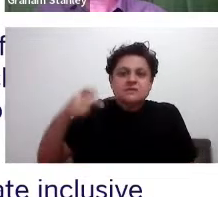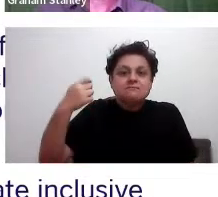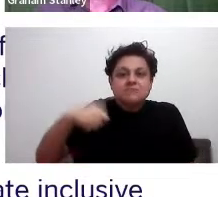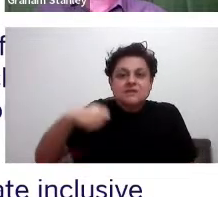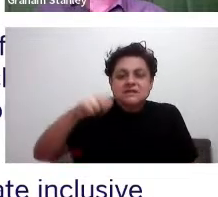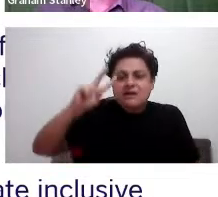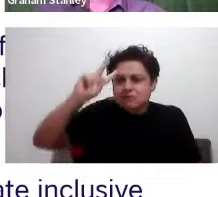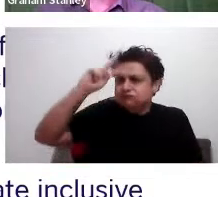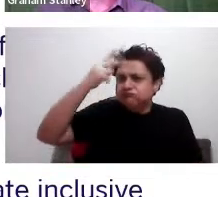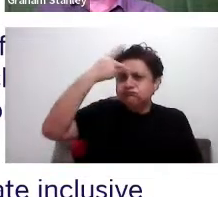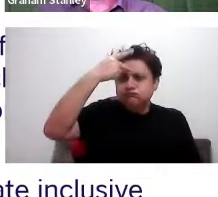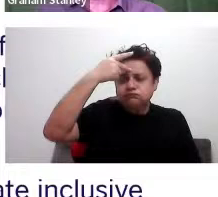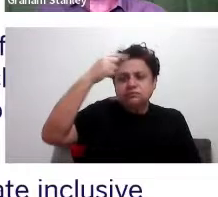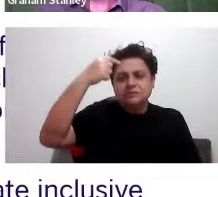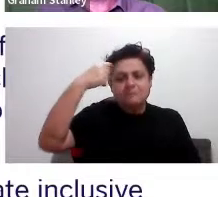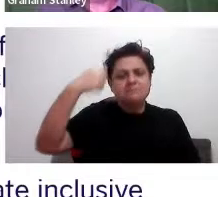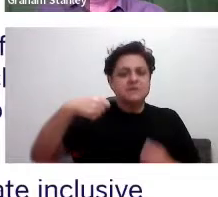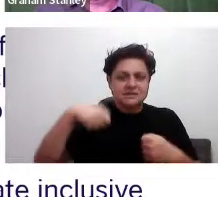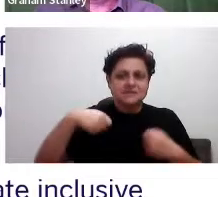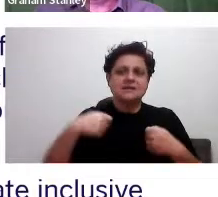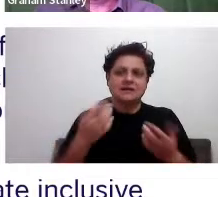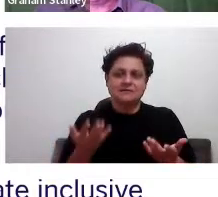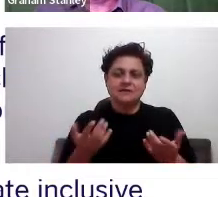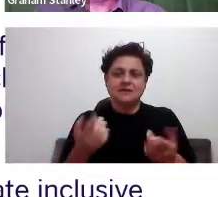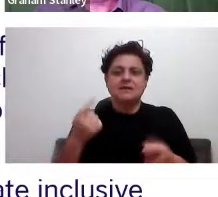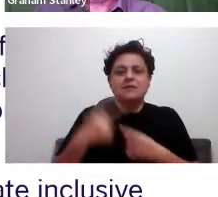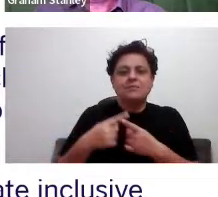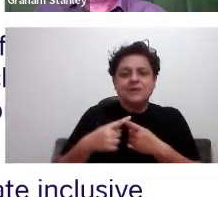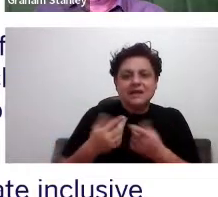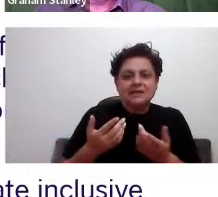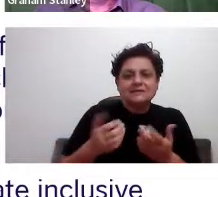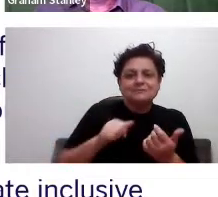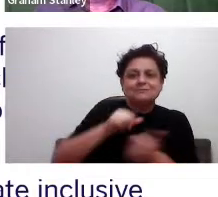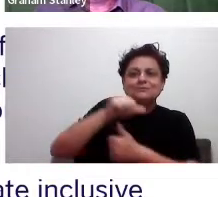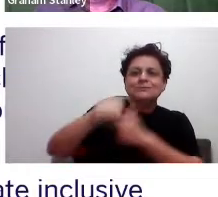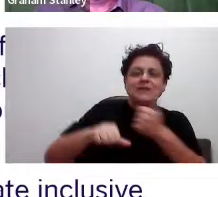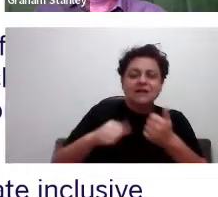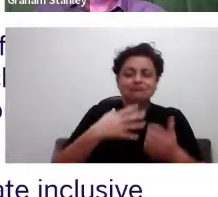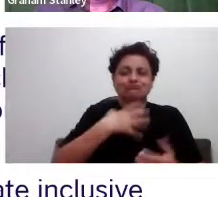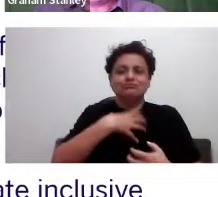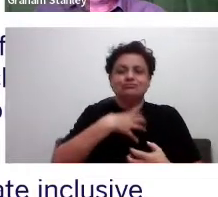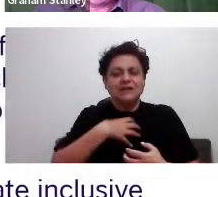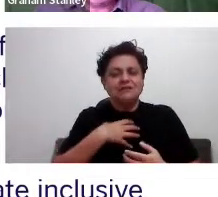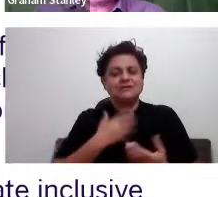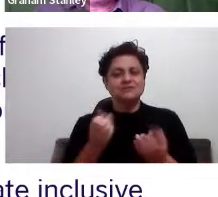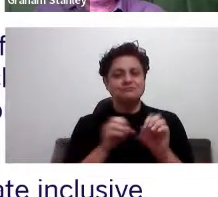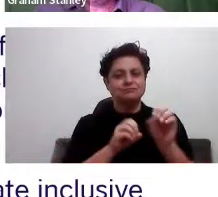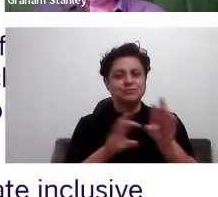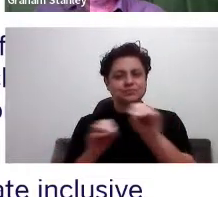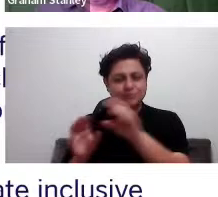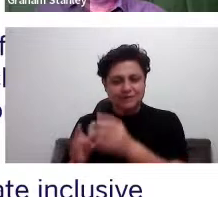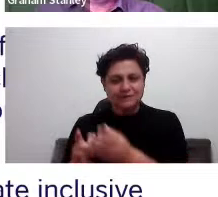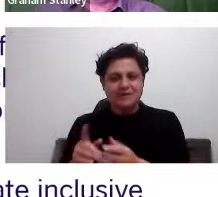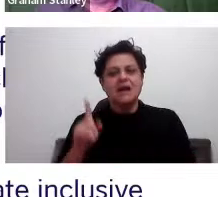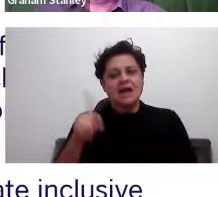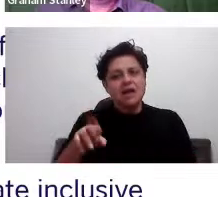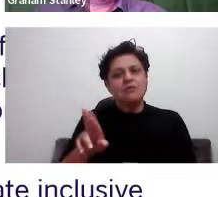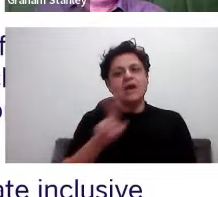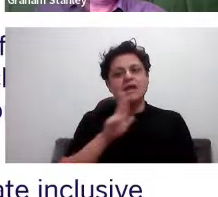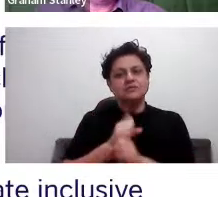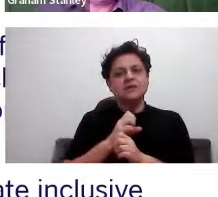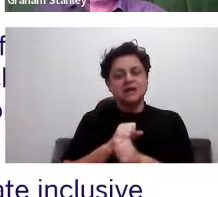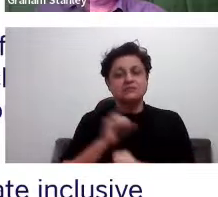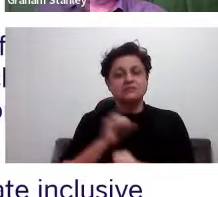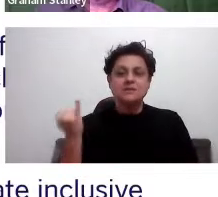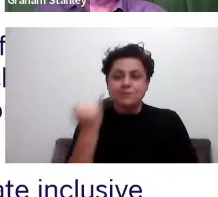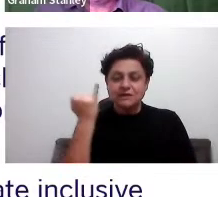shift, which is an important learning outcome of the toolkit, in order to understand how to